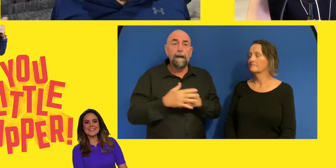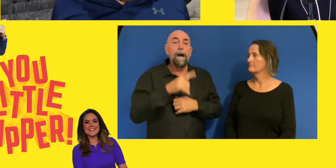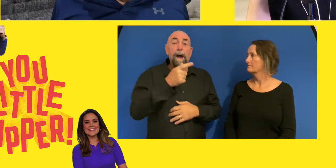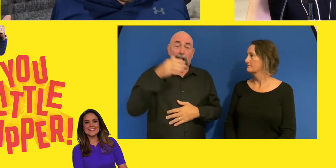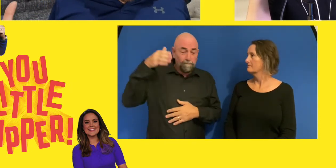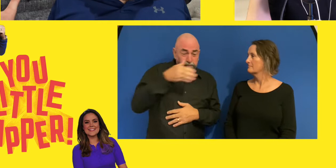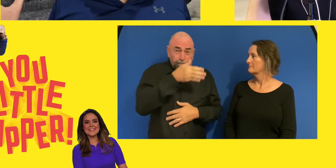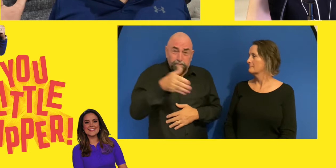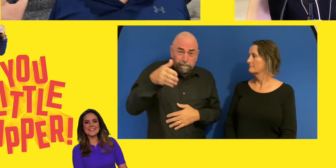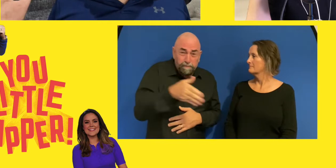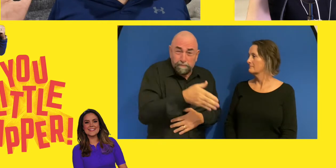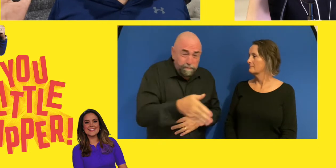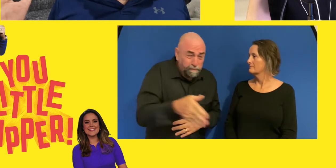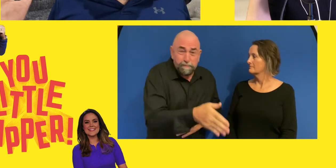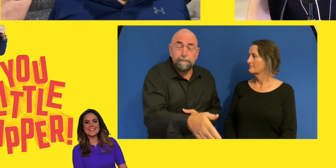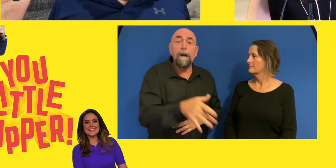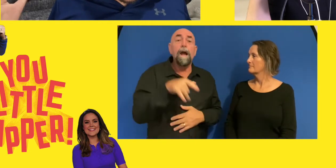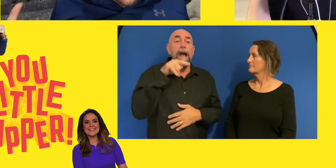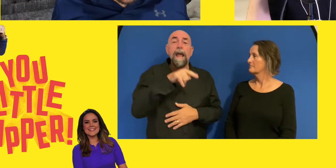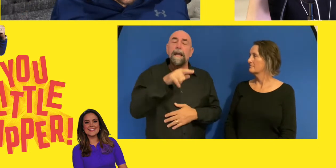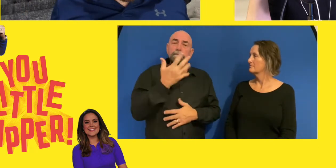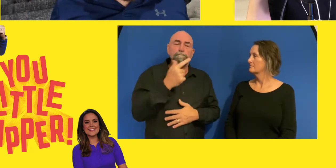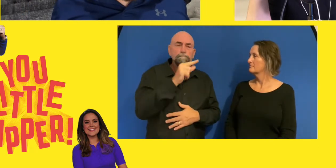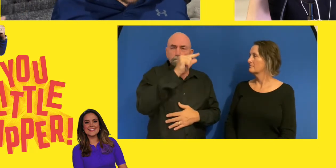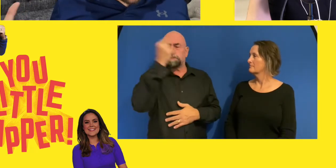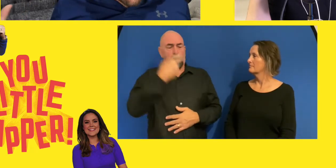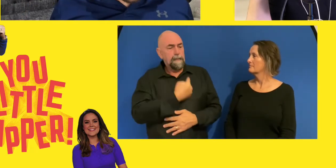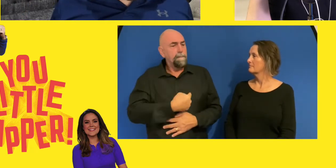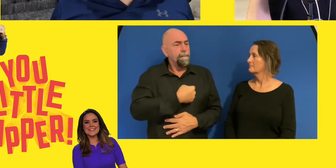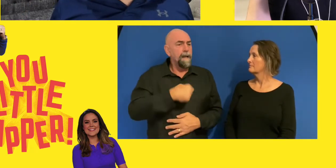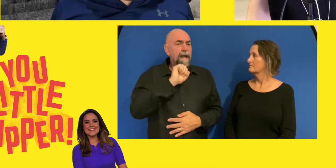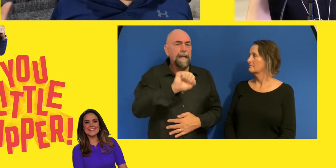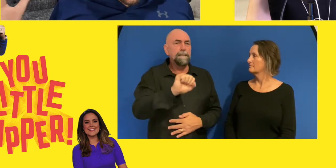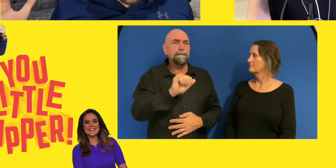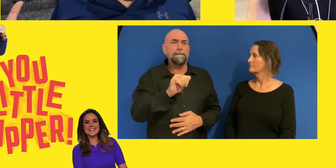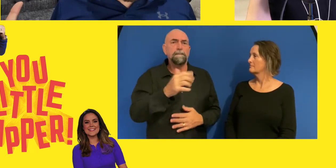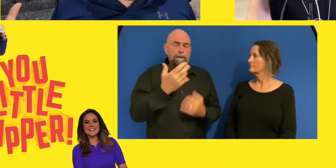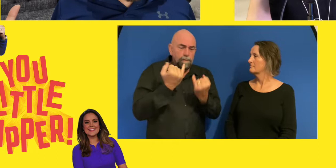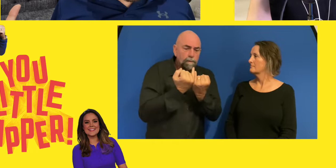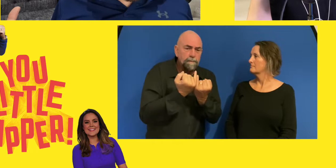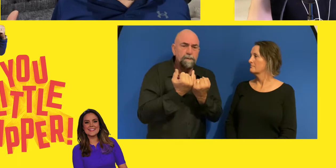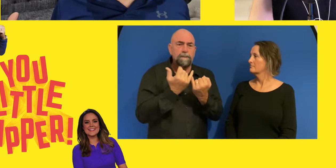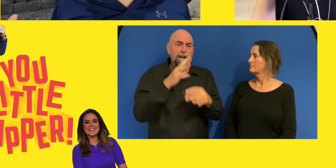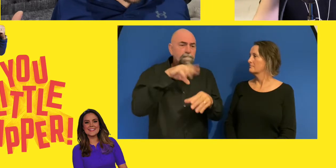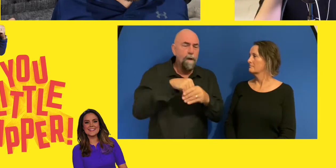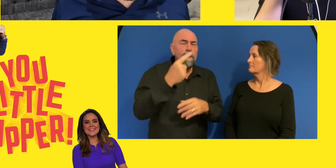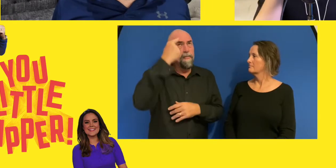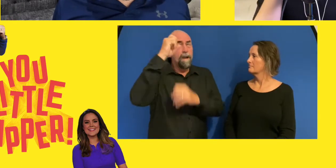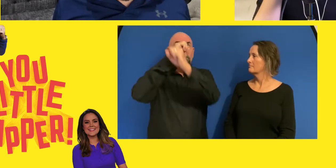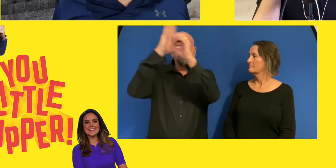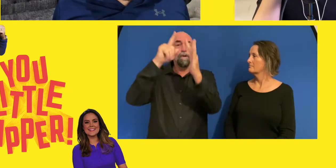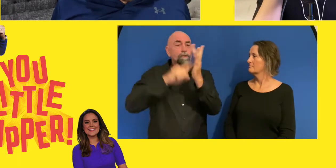giant slalom, he said that he's going to dedicate this run and all of his runs to Jonty O'Callaghan, who we spoke